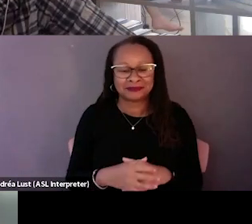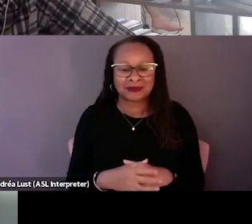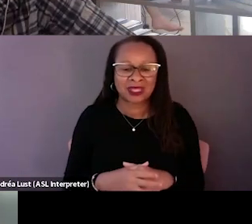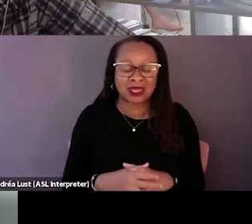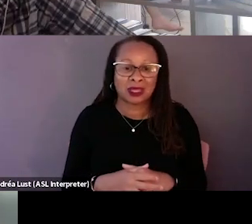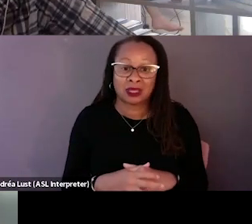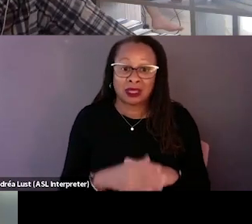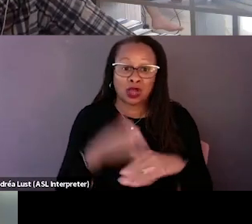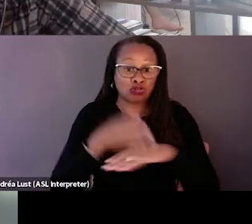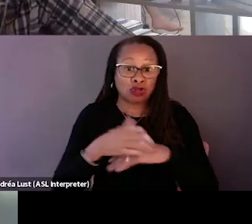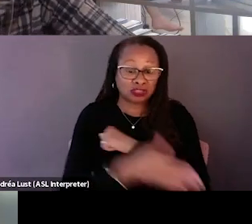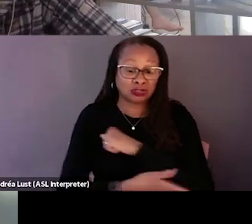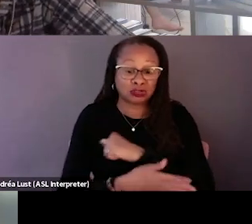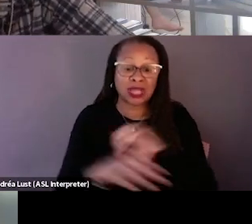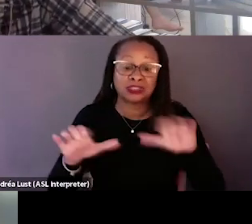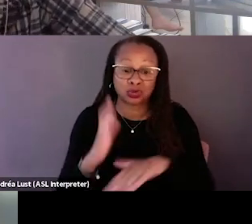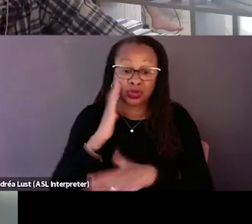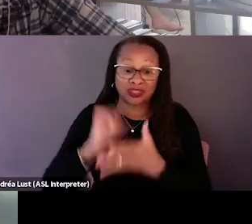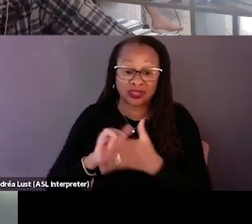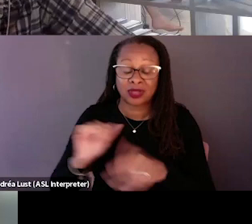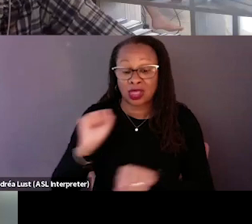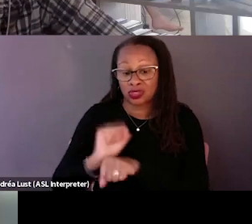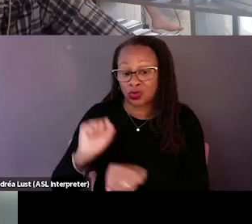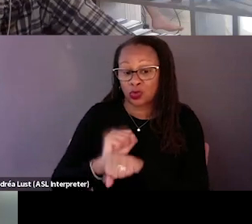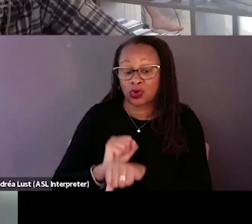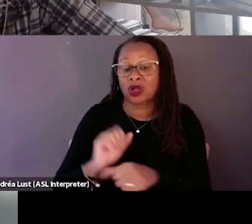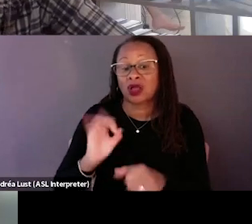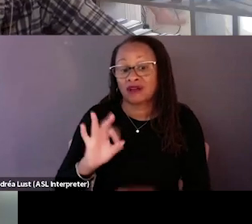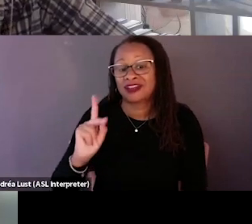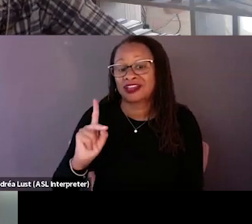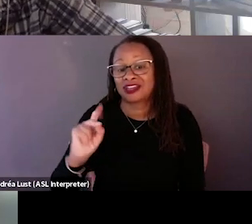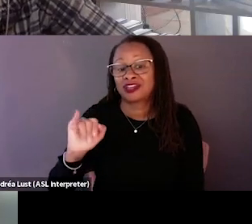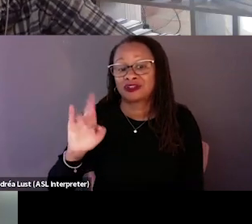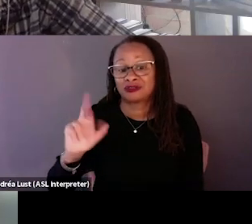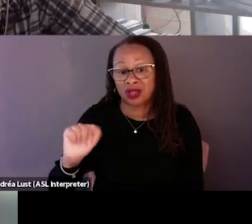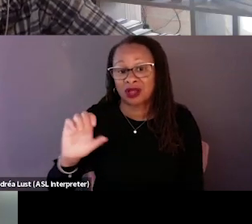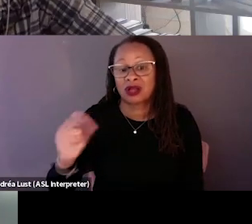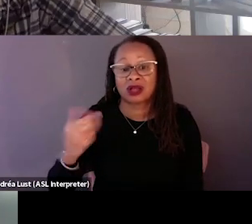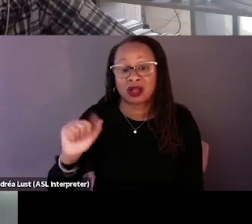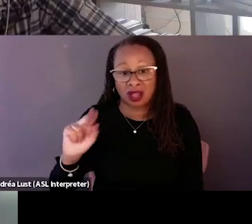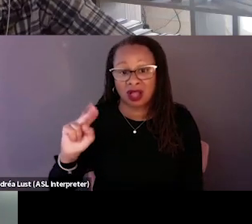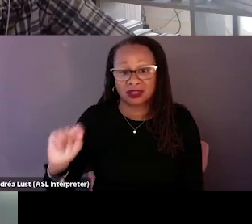uniformly around the country. I do know that the work of Kerrigan and other